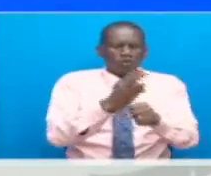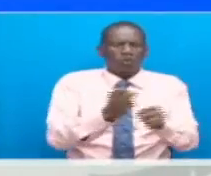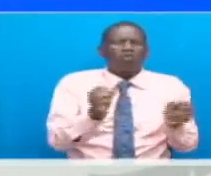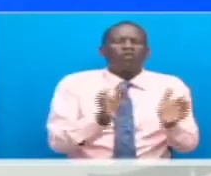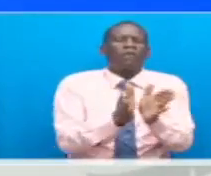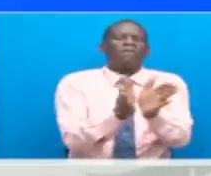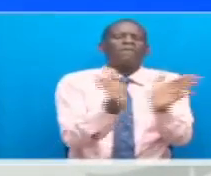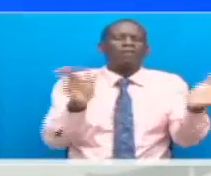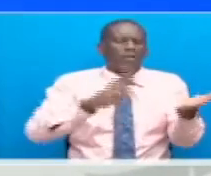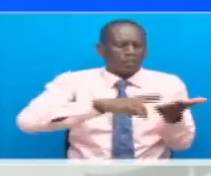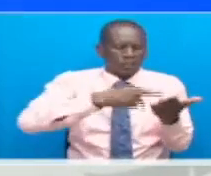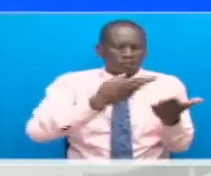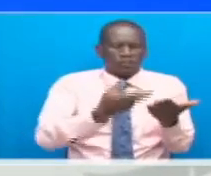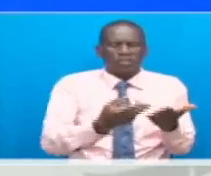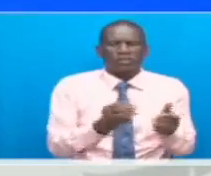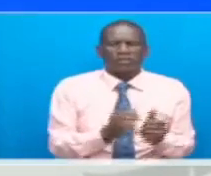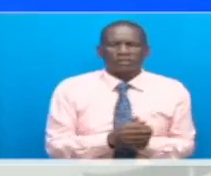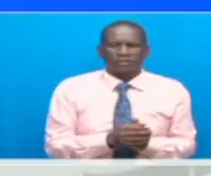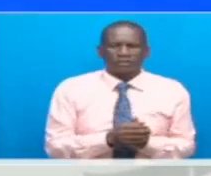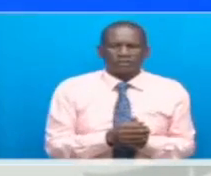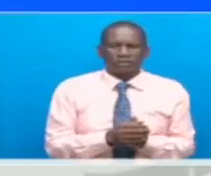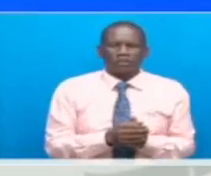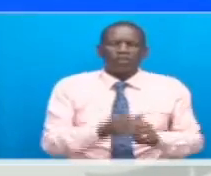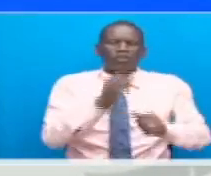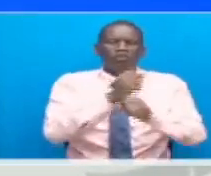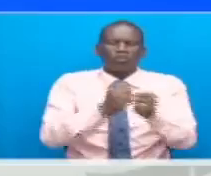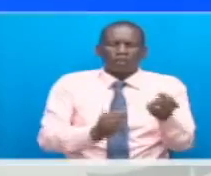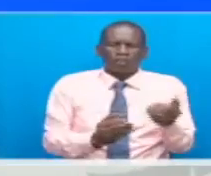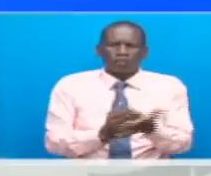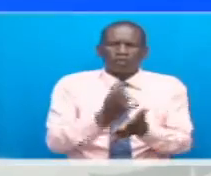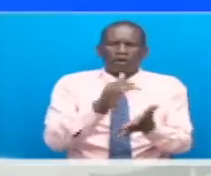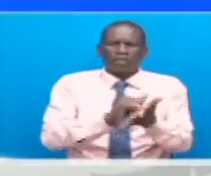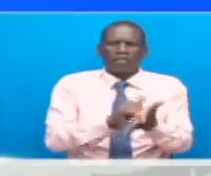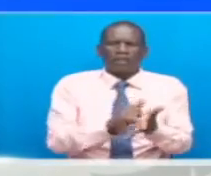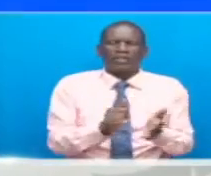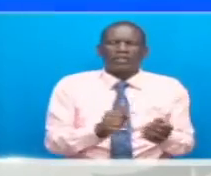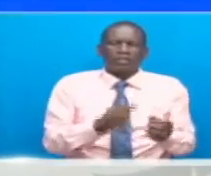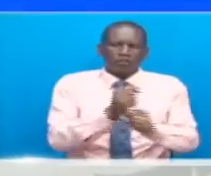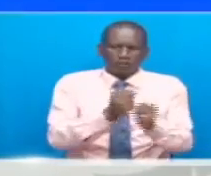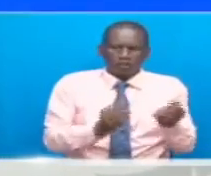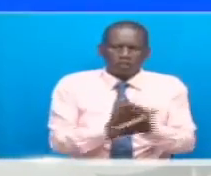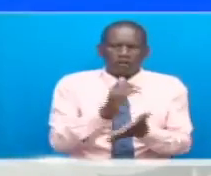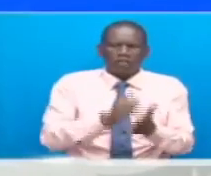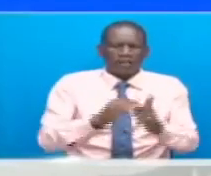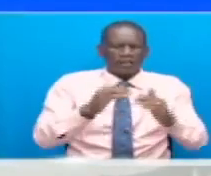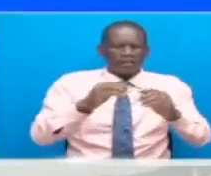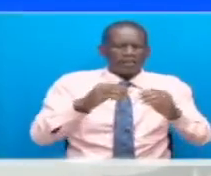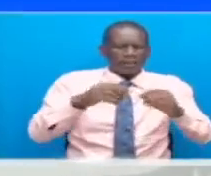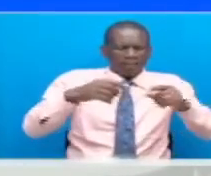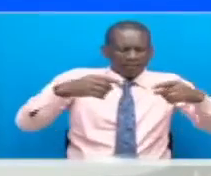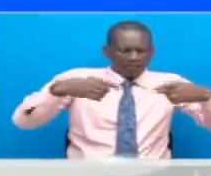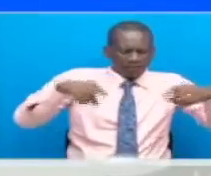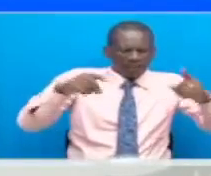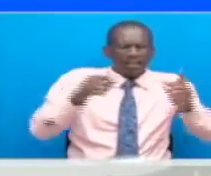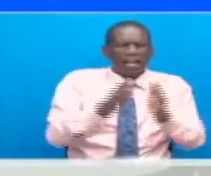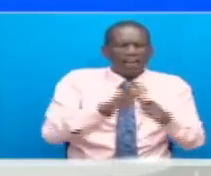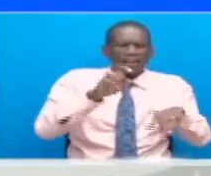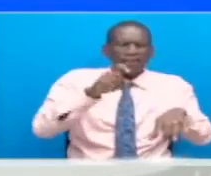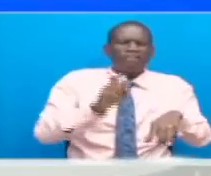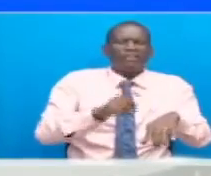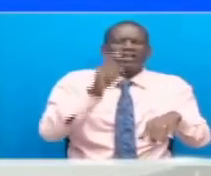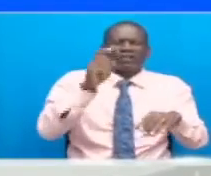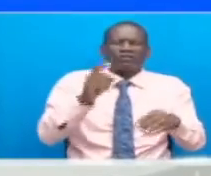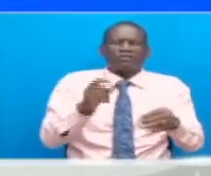public resources to ensure that efficiency and effective